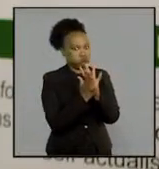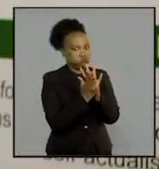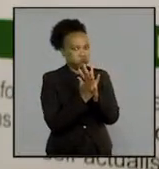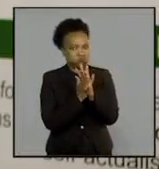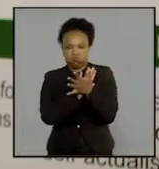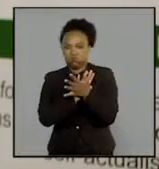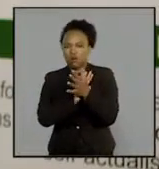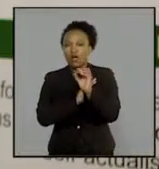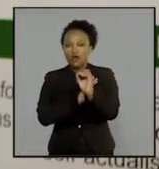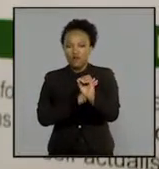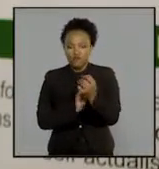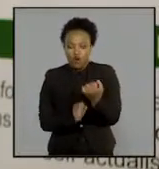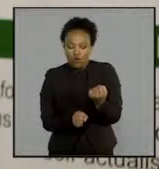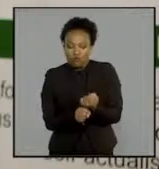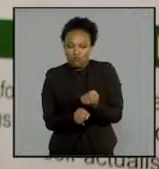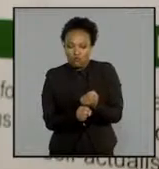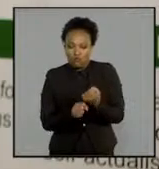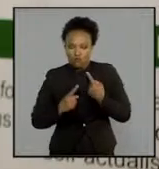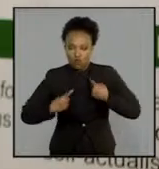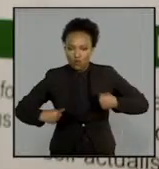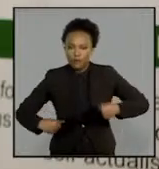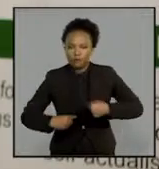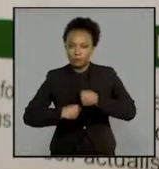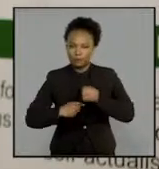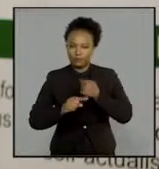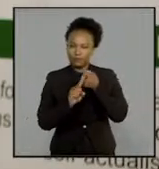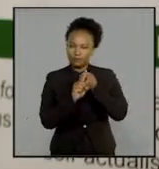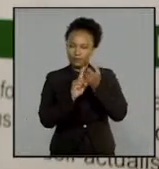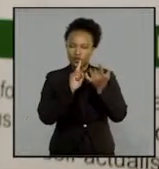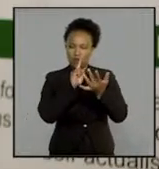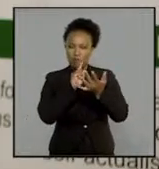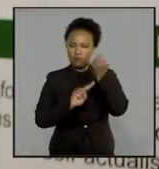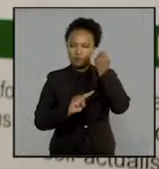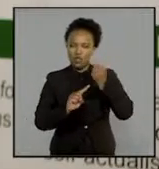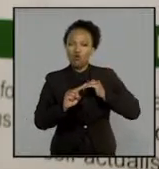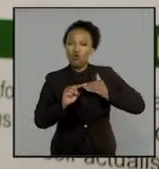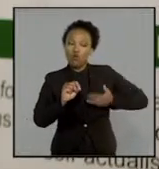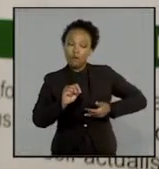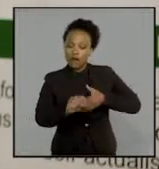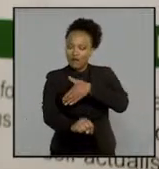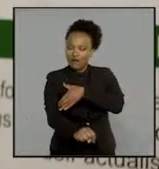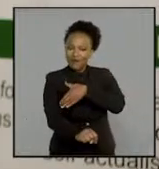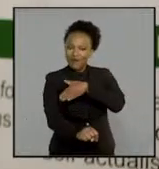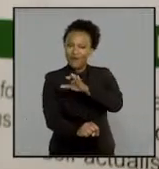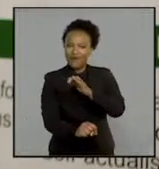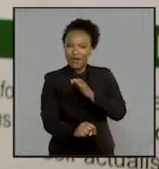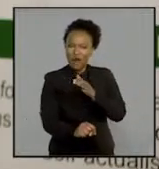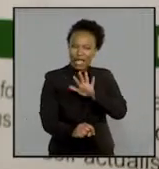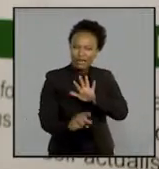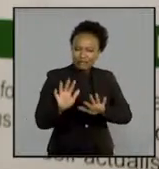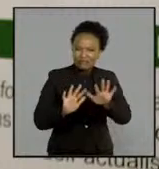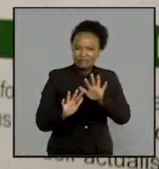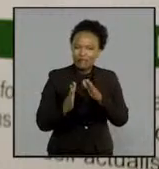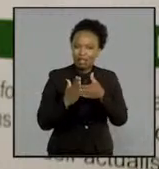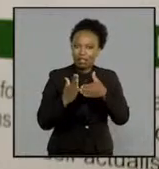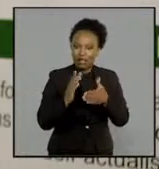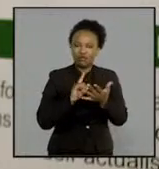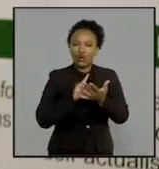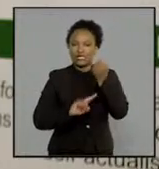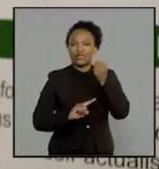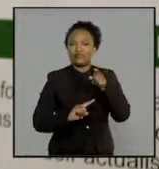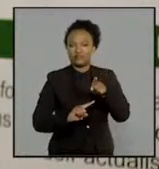and is disruptive to our collective efforts to make strides for women